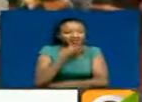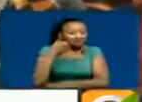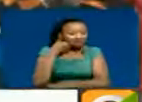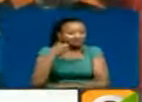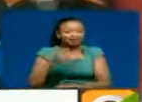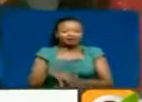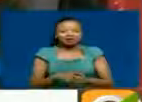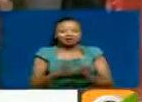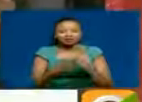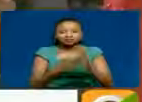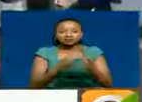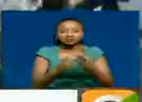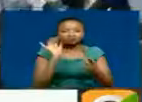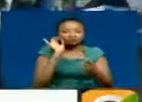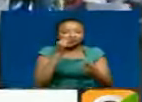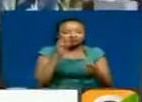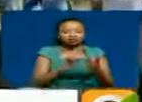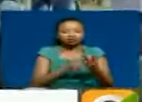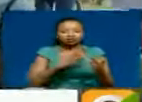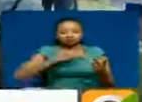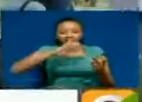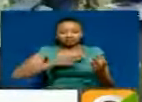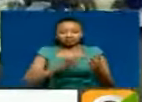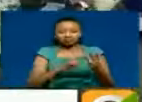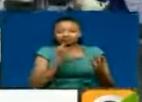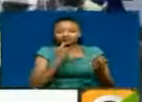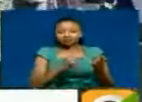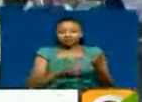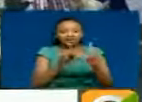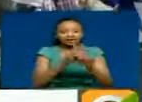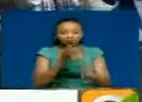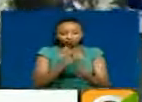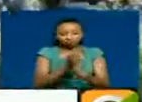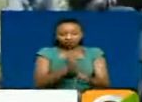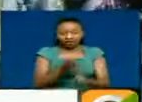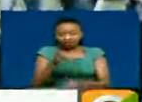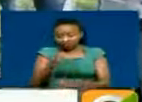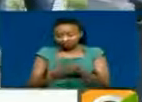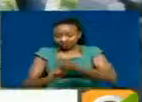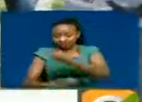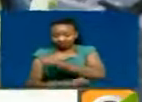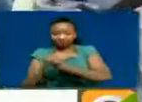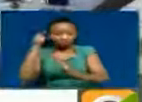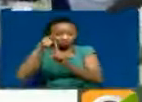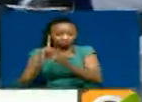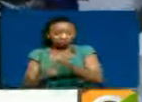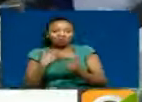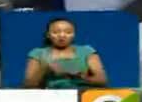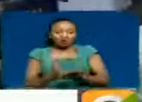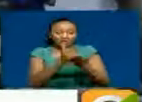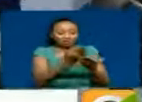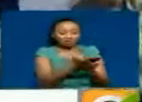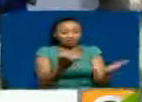lands, including Turkana, Isiolo, Samburu, and Kwale. The project aims to improve access to education